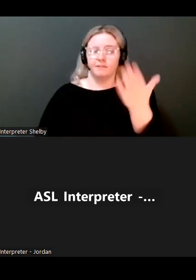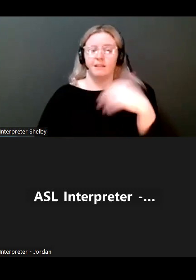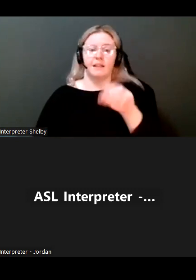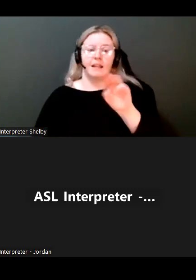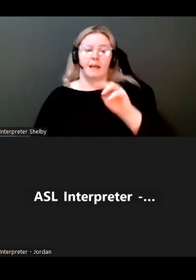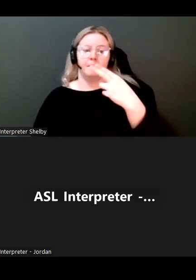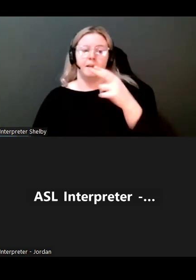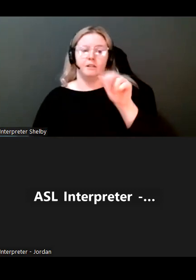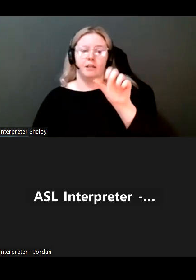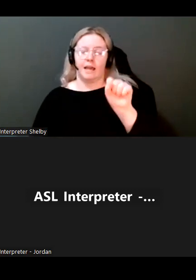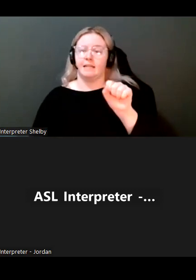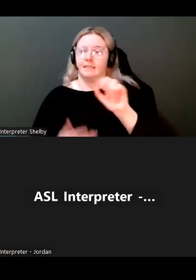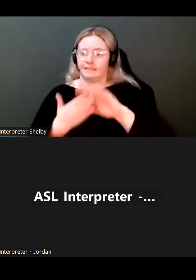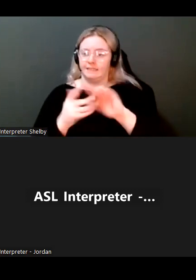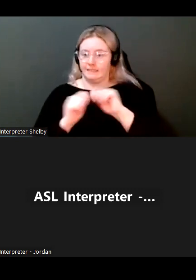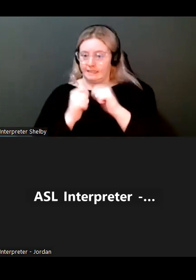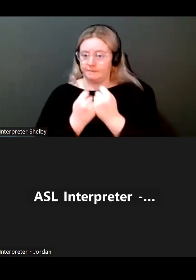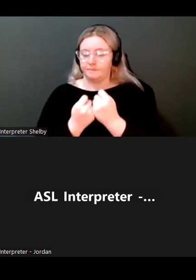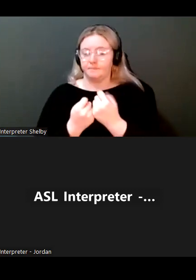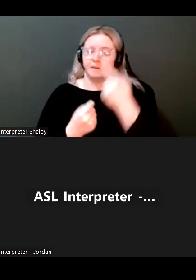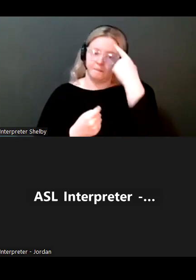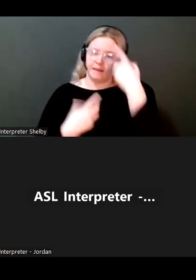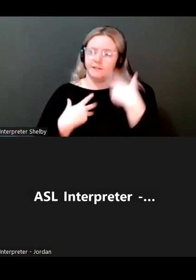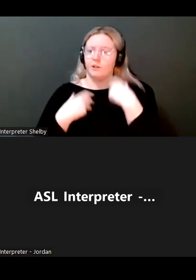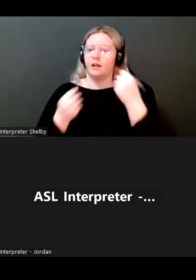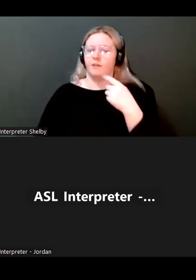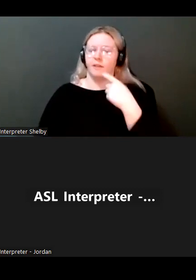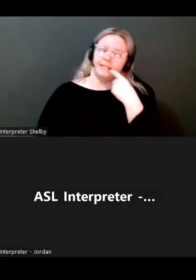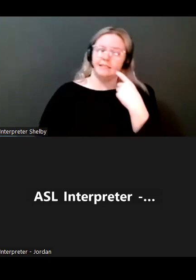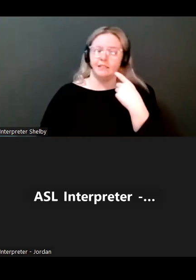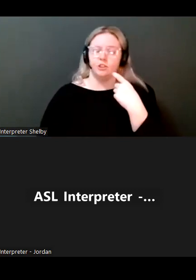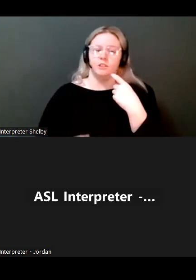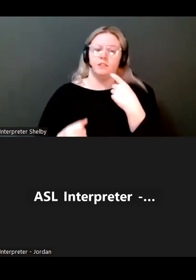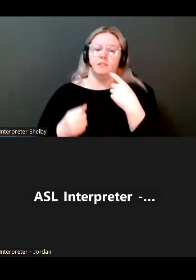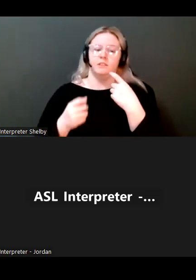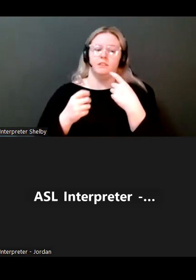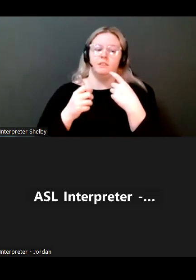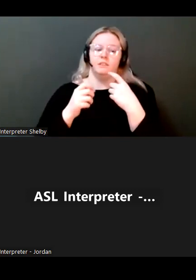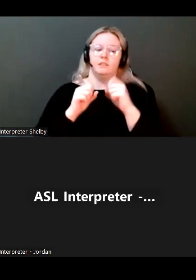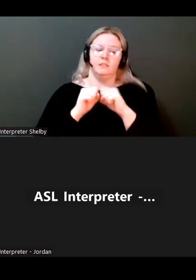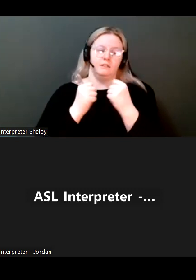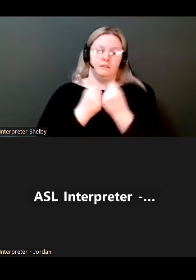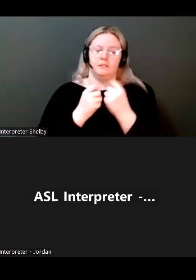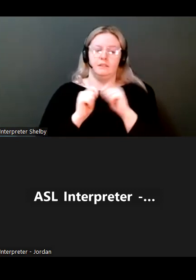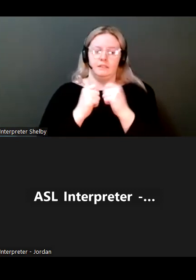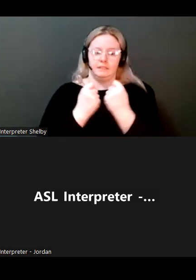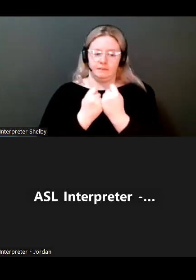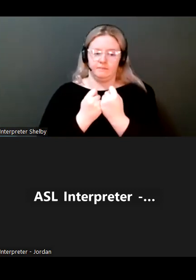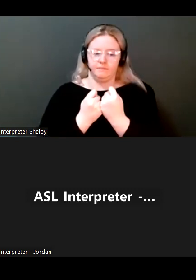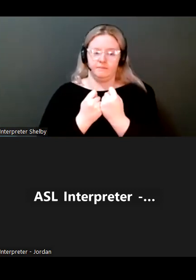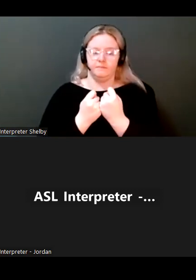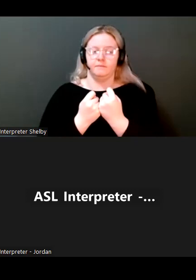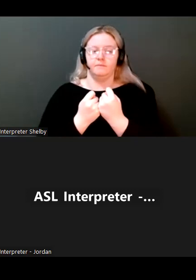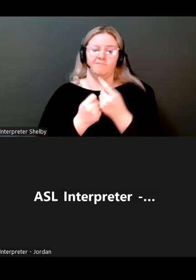addictions community teams located across the province. So the outpatient counseling, which is again open to all